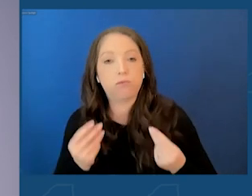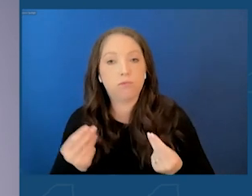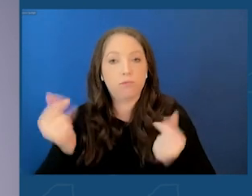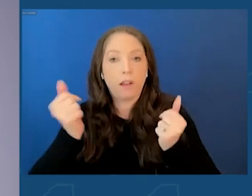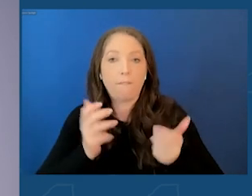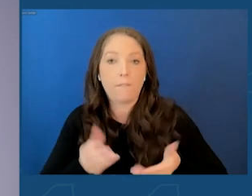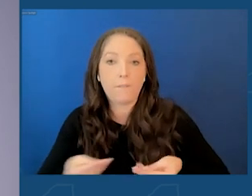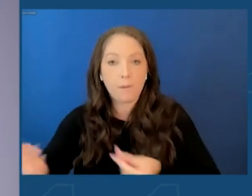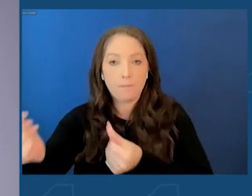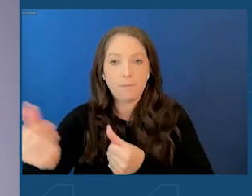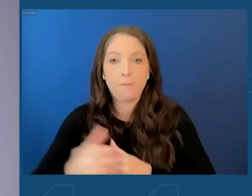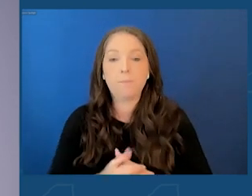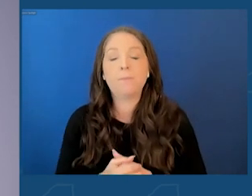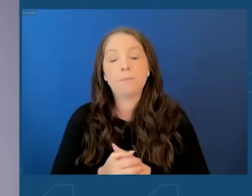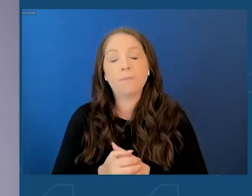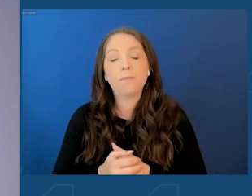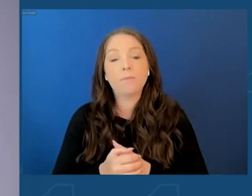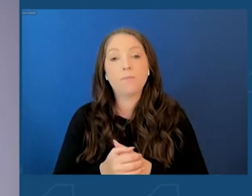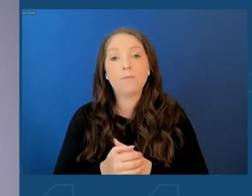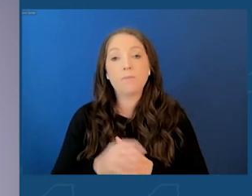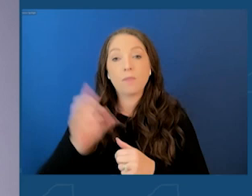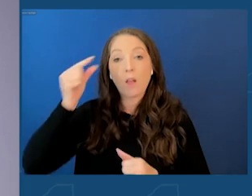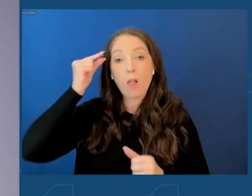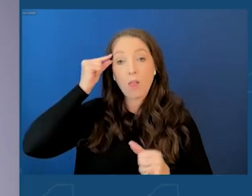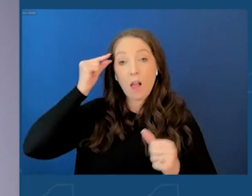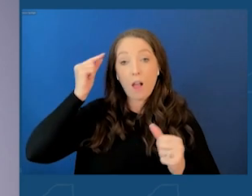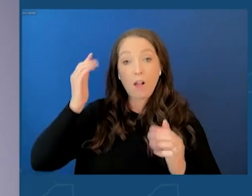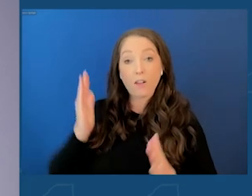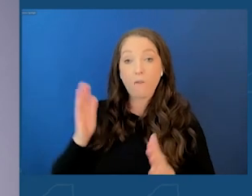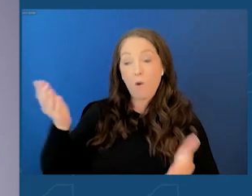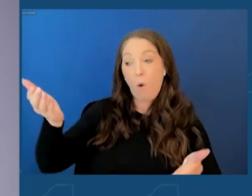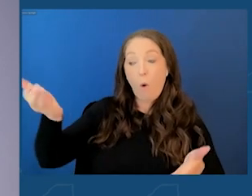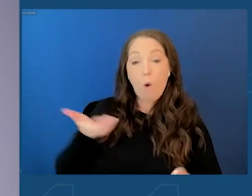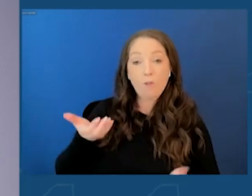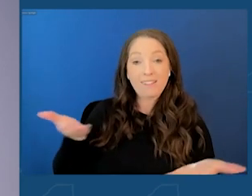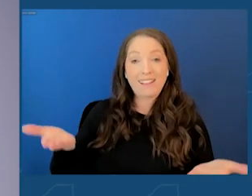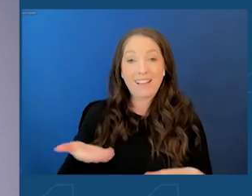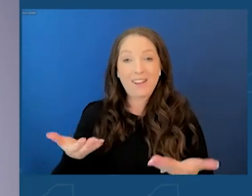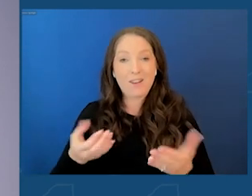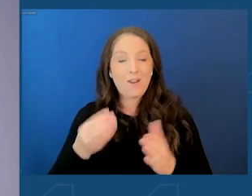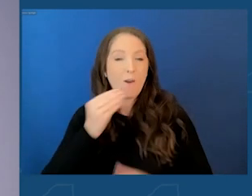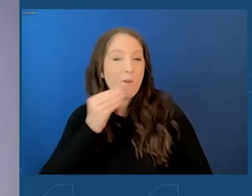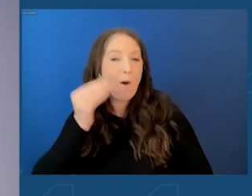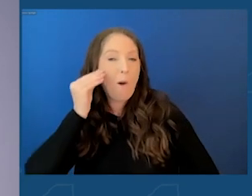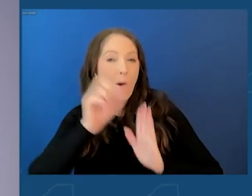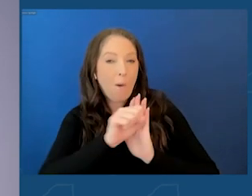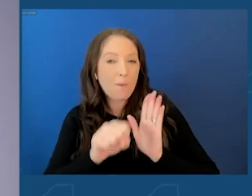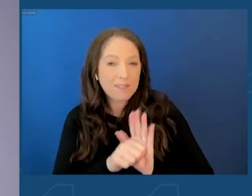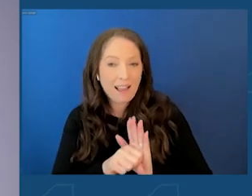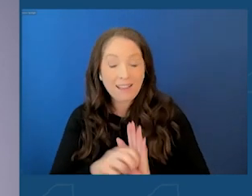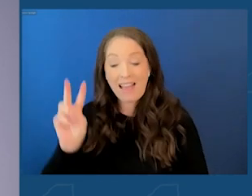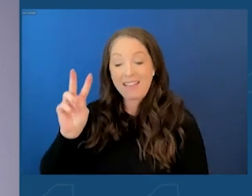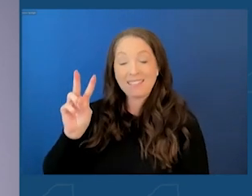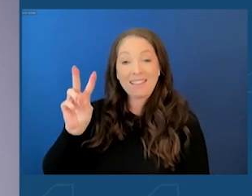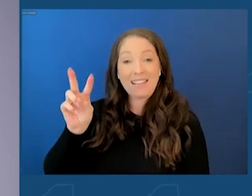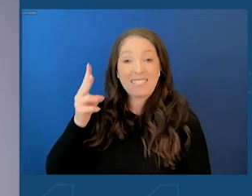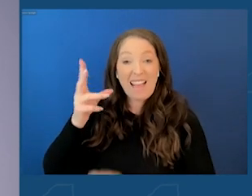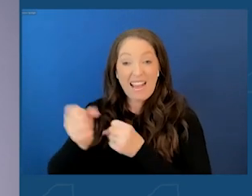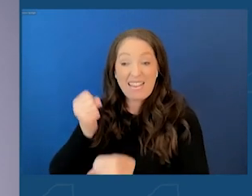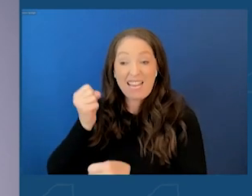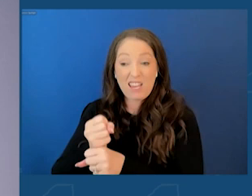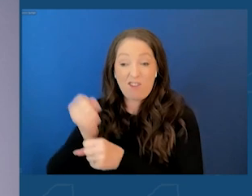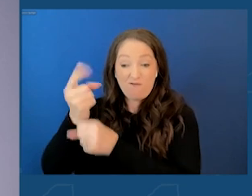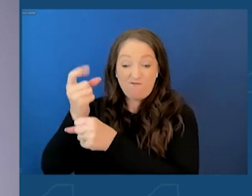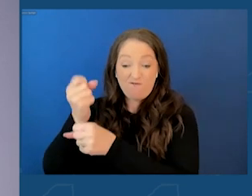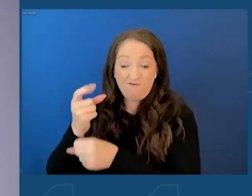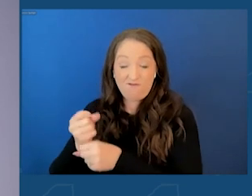to tell you more than the governor hosting us here in her home state, a governor joining us for the second year running at Climate Week, and a